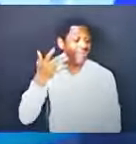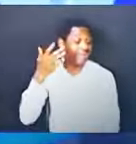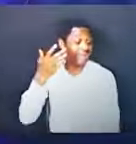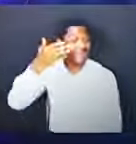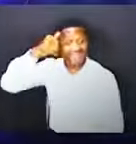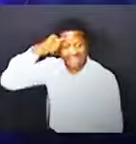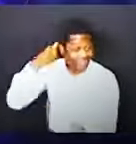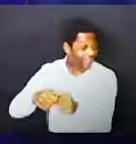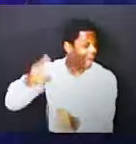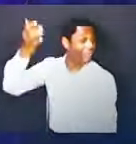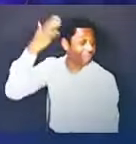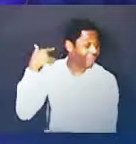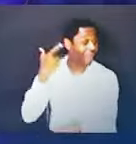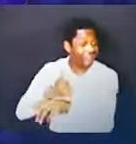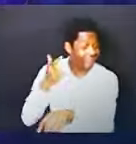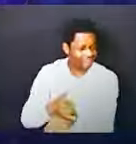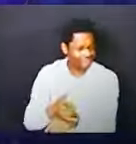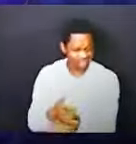Those days